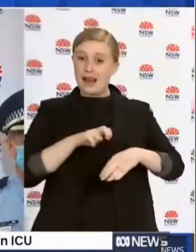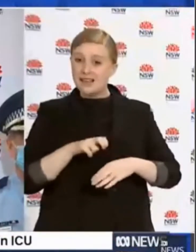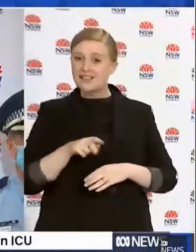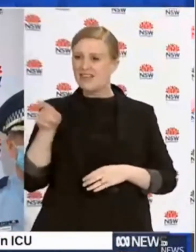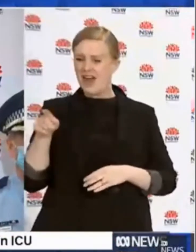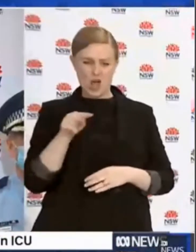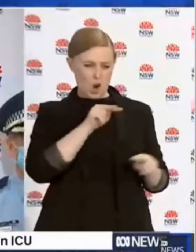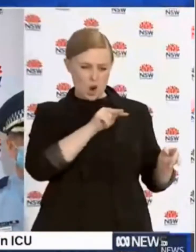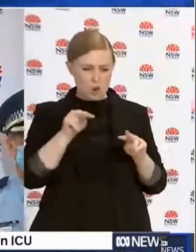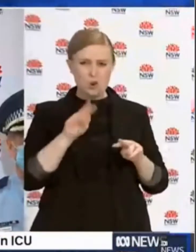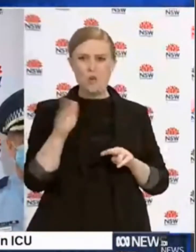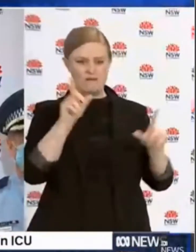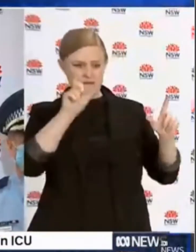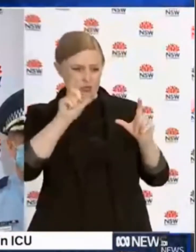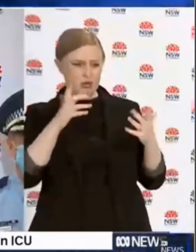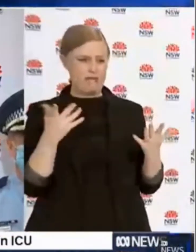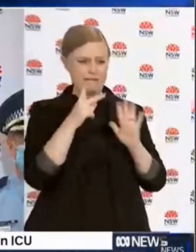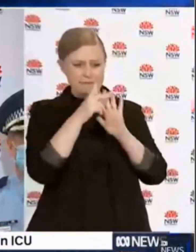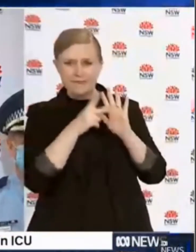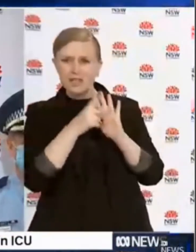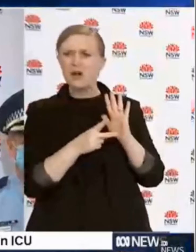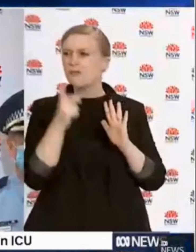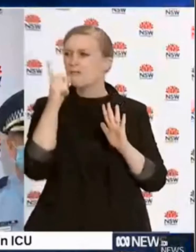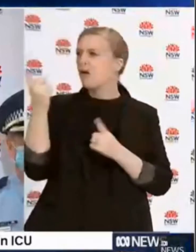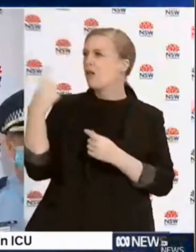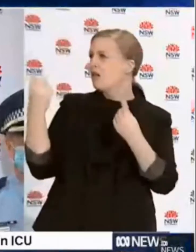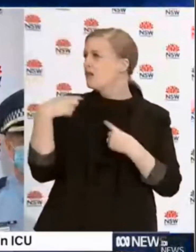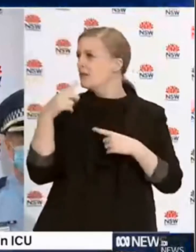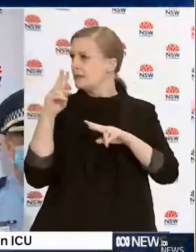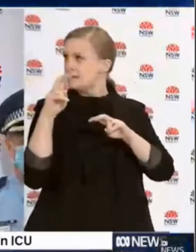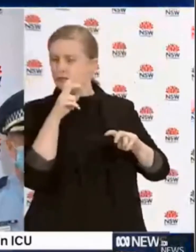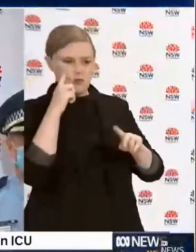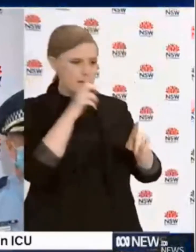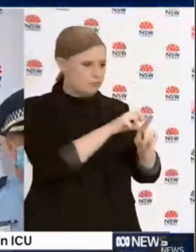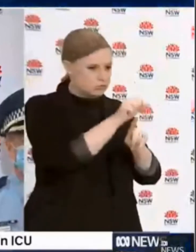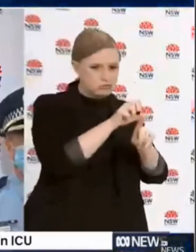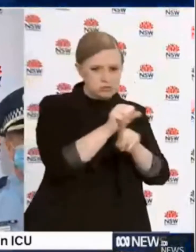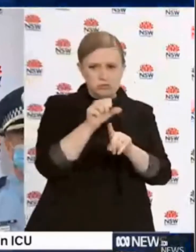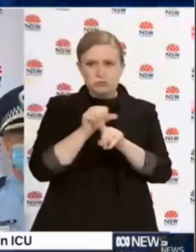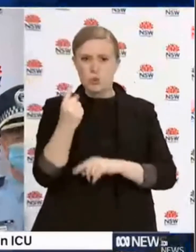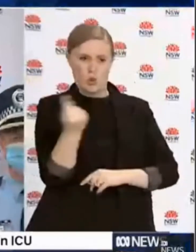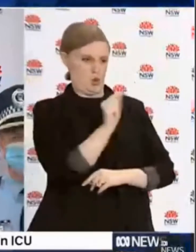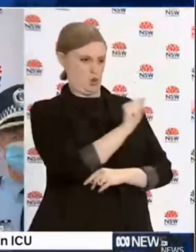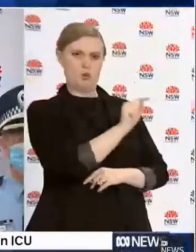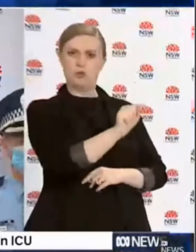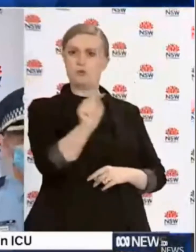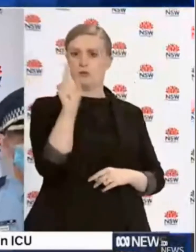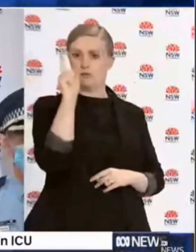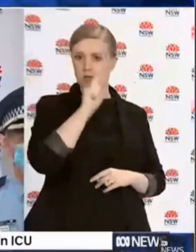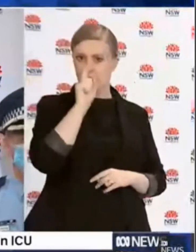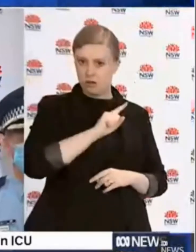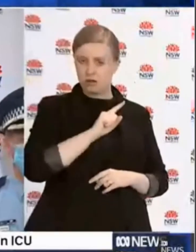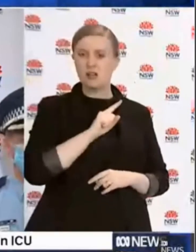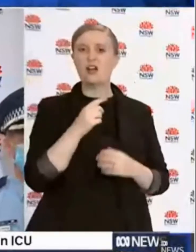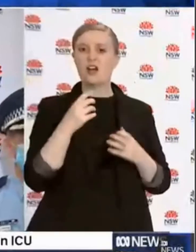who attended and to take action either under the public health orders or under the Crimes Act. And clearly some of the actions we saw were